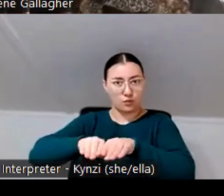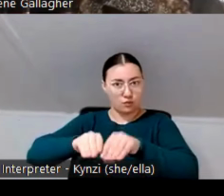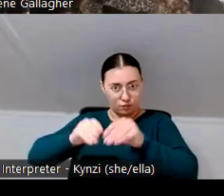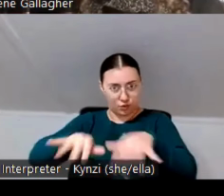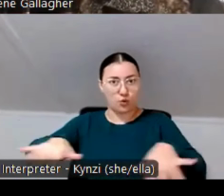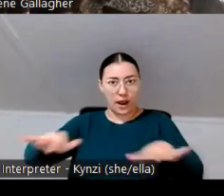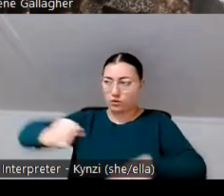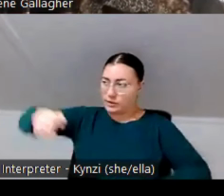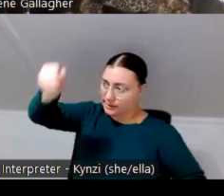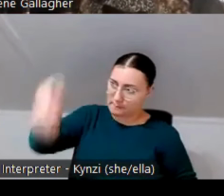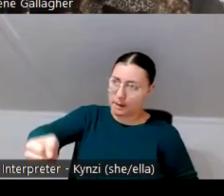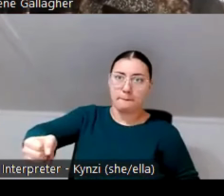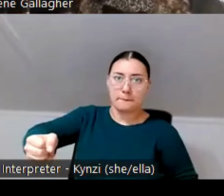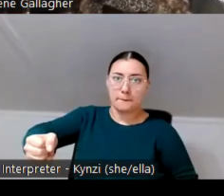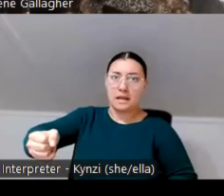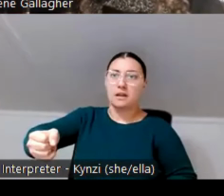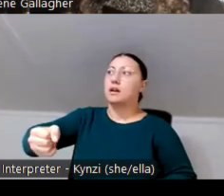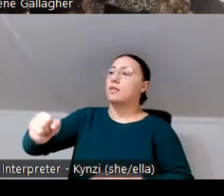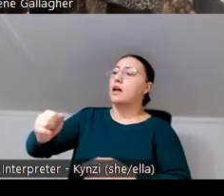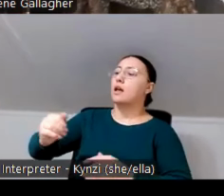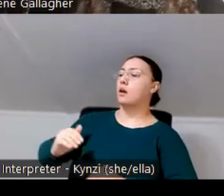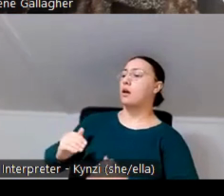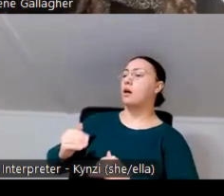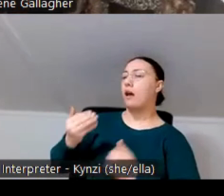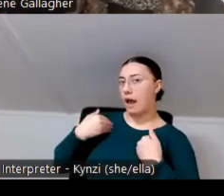the amount of snowfall in inches.